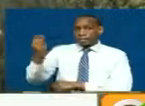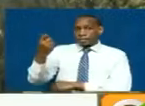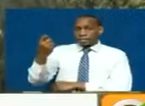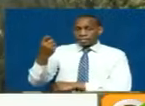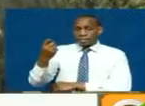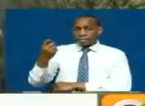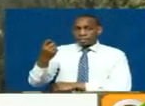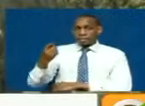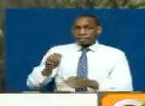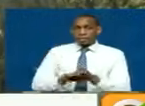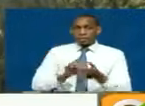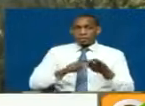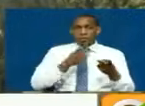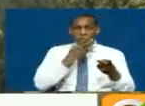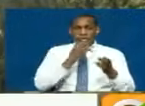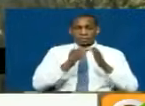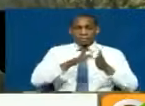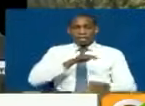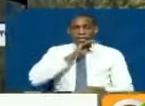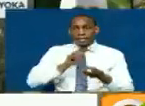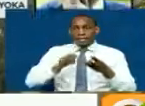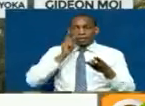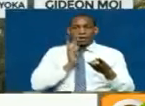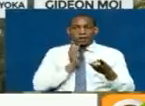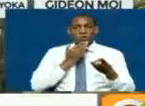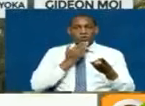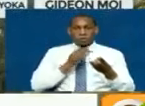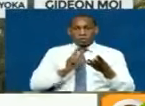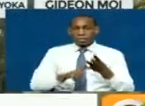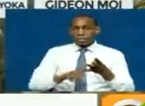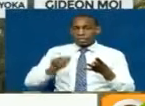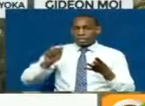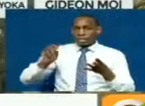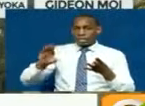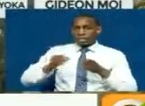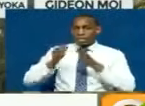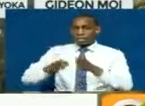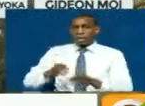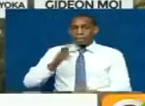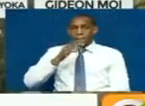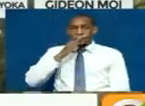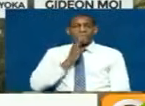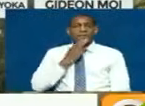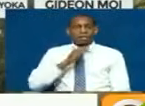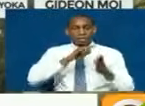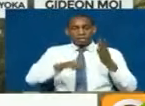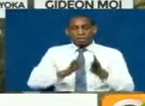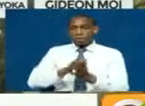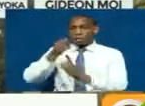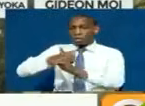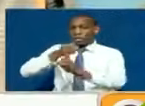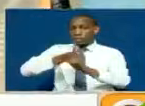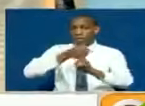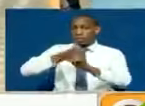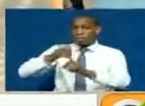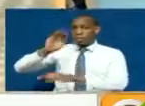president, ODM chief Raila Odinga, Wiper leader Kalonzo Musyoka, and ANC leader Musalia Mudavadi have been on a charm offensive in